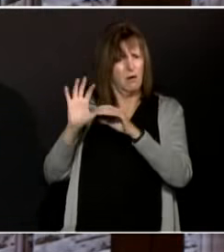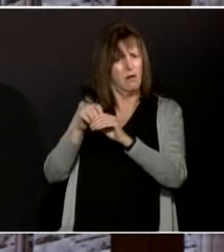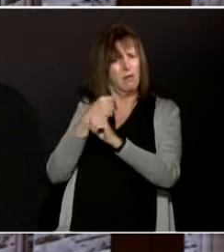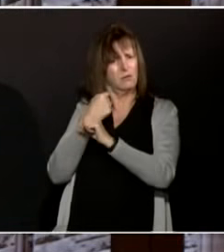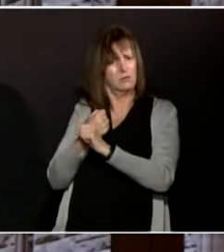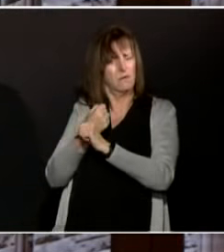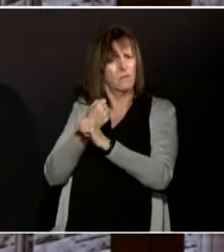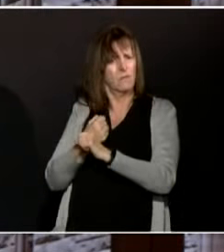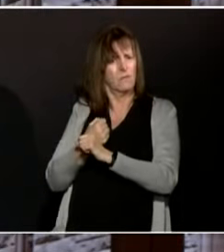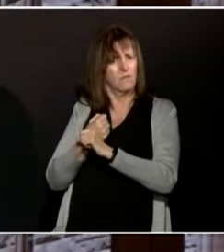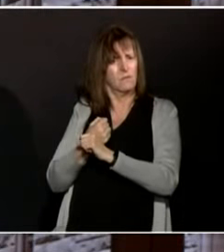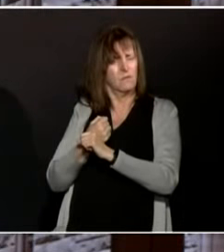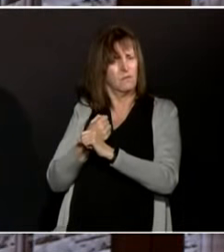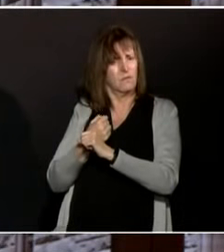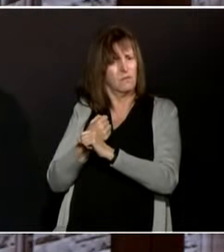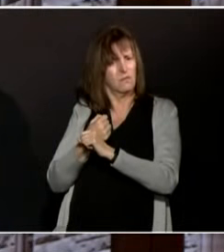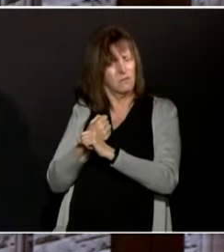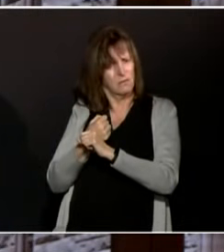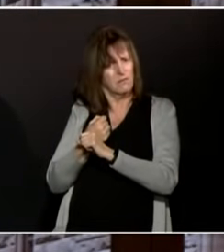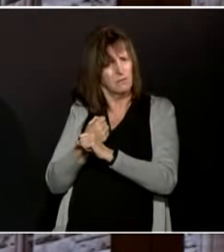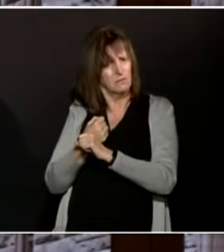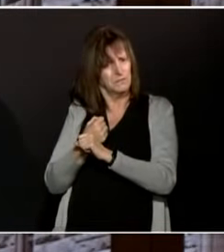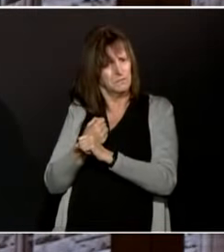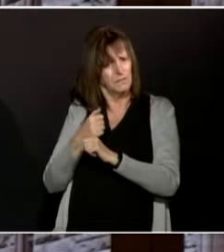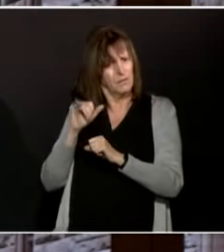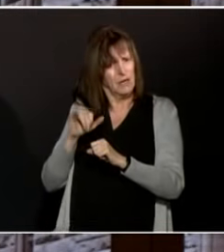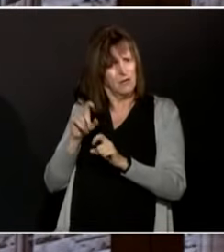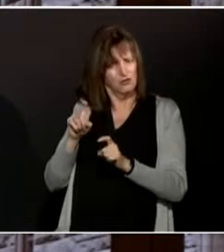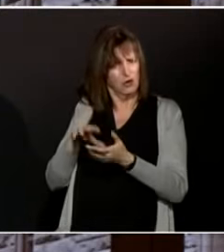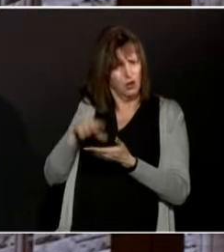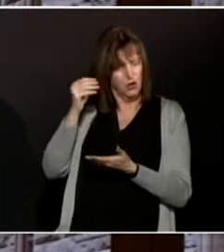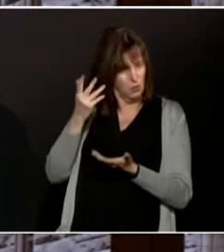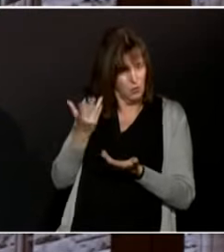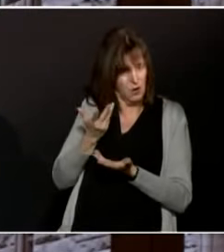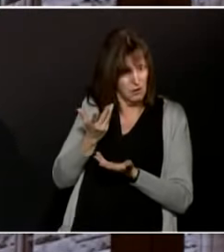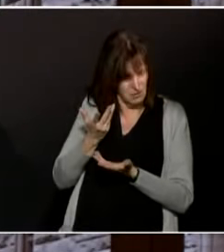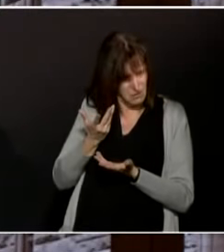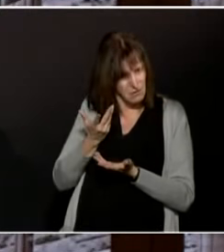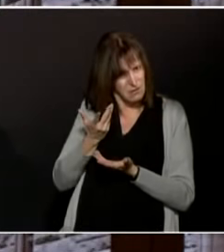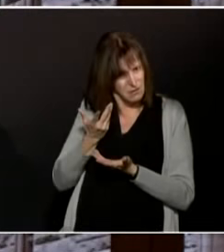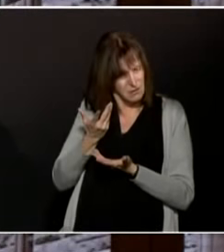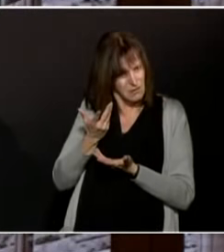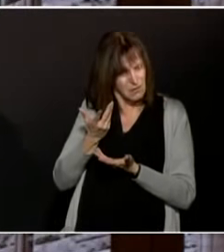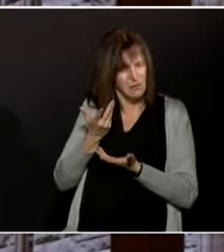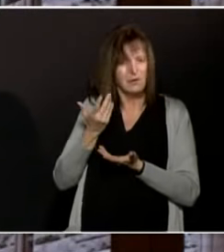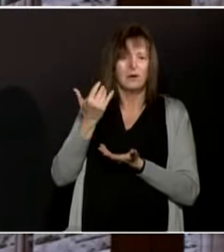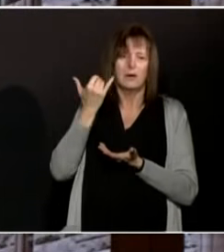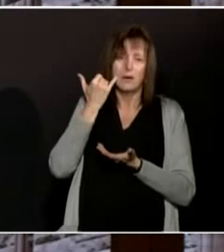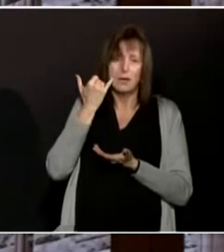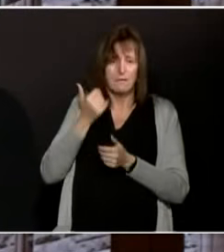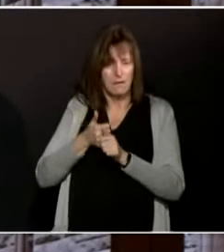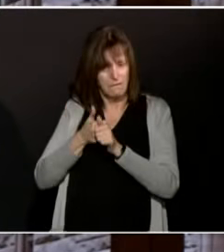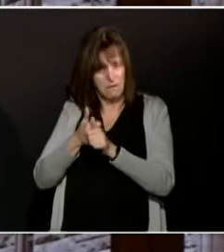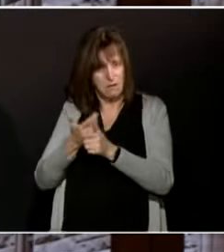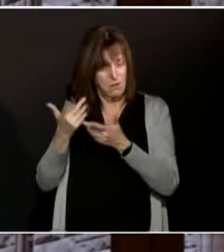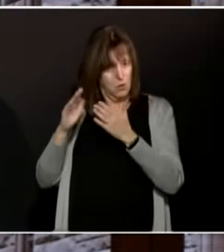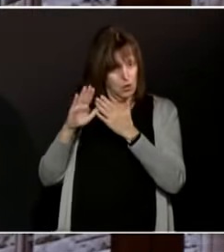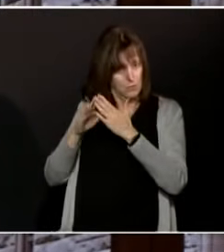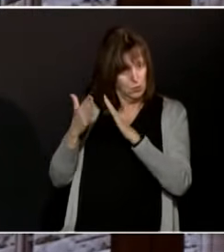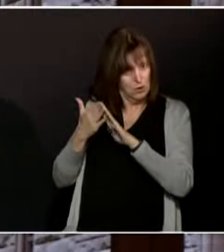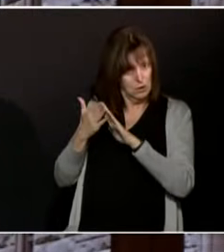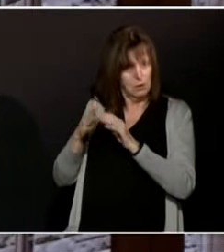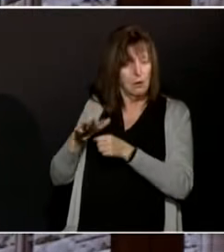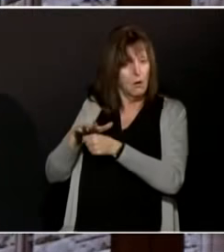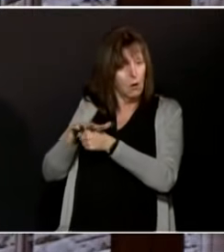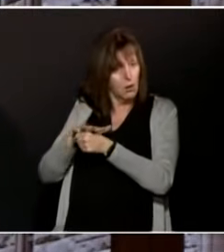a concerted, tempered response that fits that community, that the local medical officer of health and their team